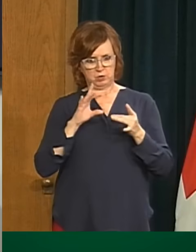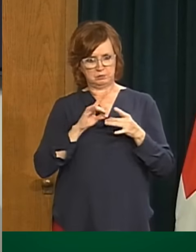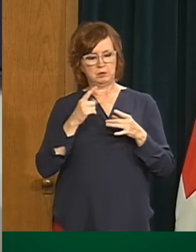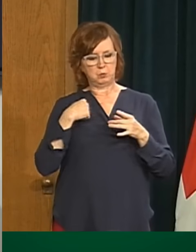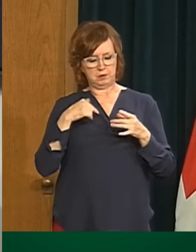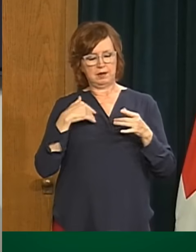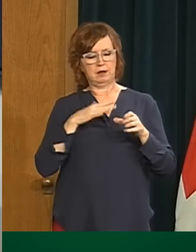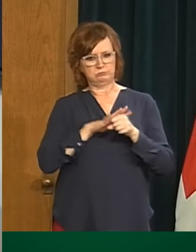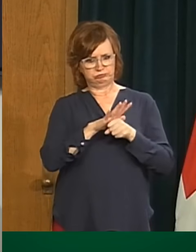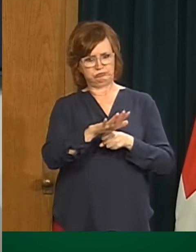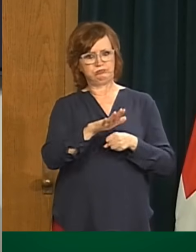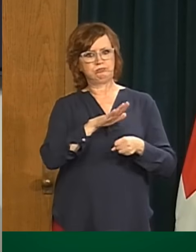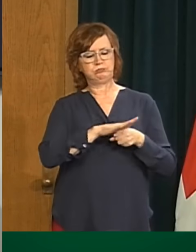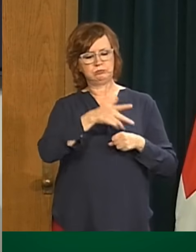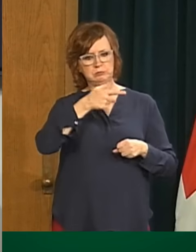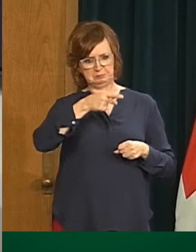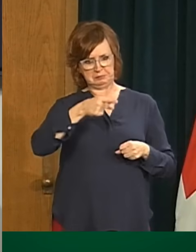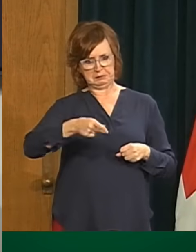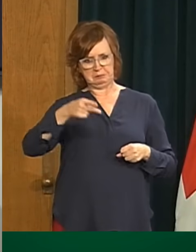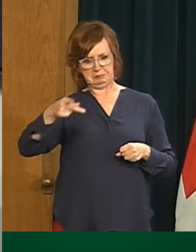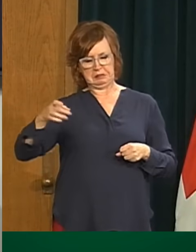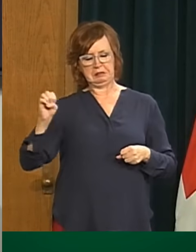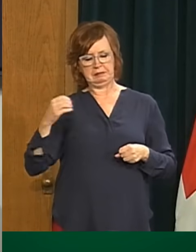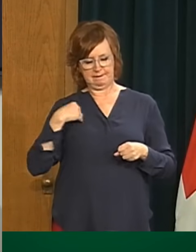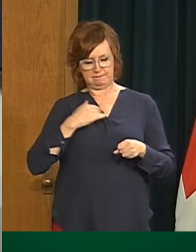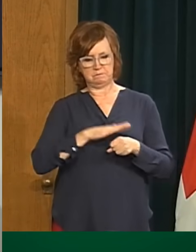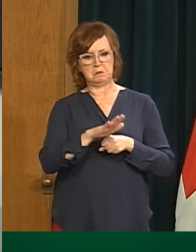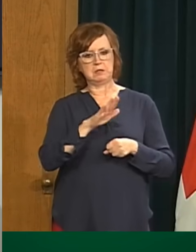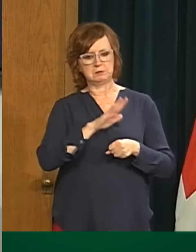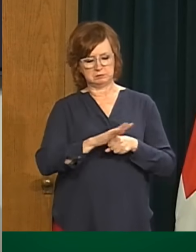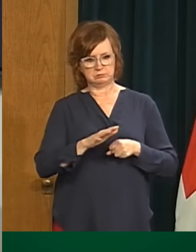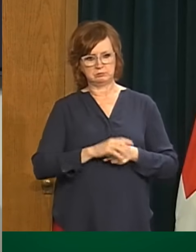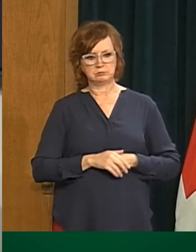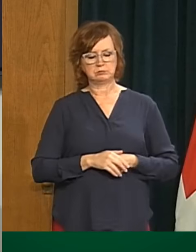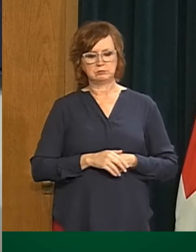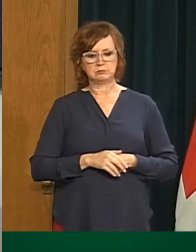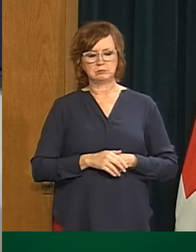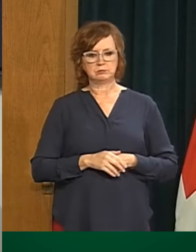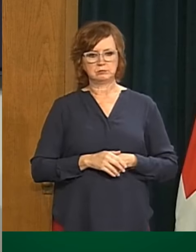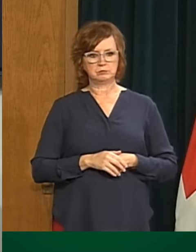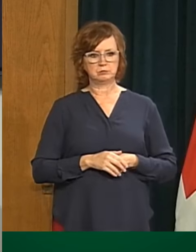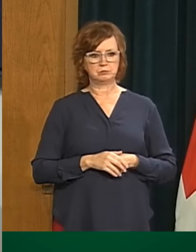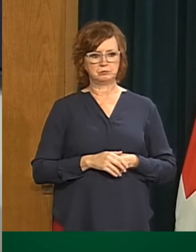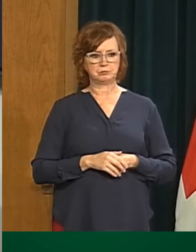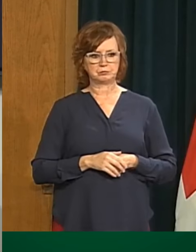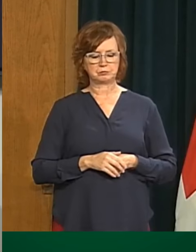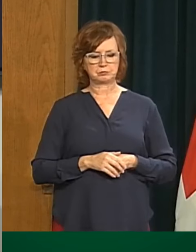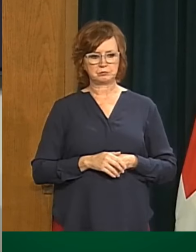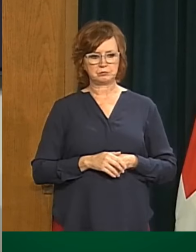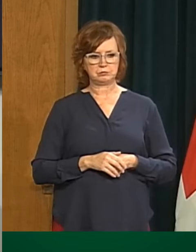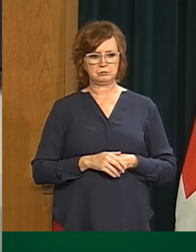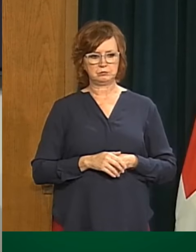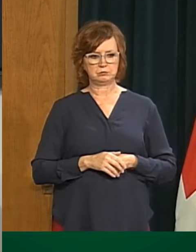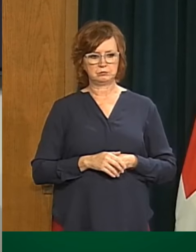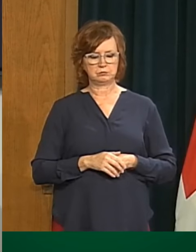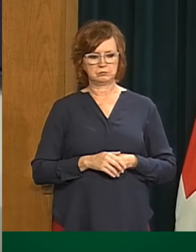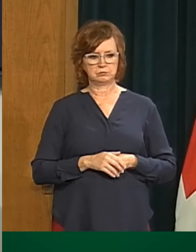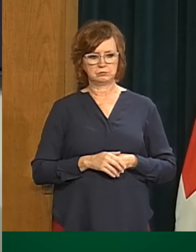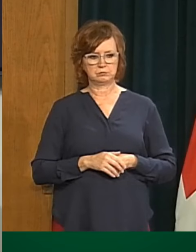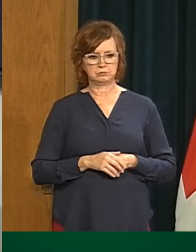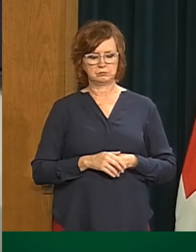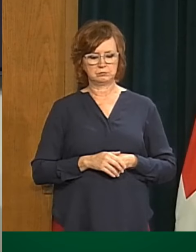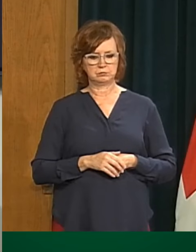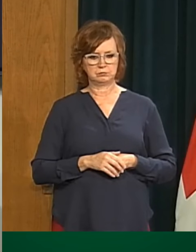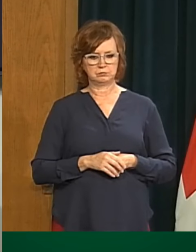the province, and we are starting to see I wouldn't say by any stretch of the imagination that the supply chain